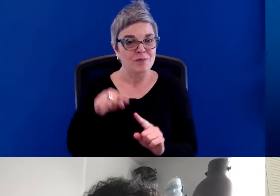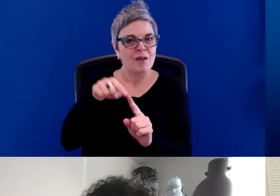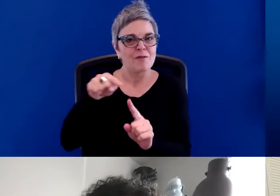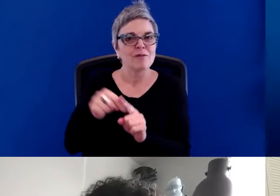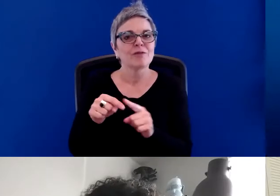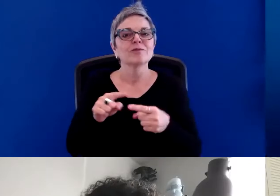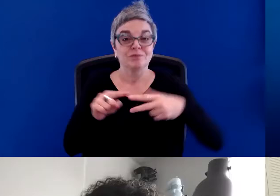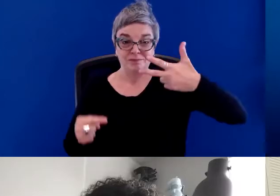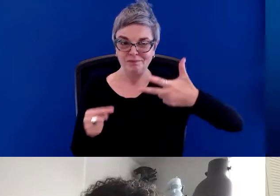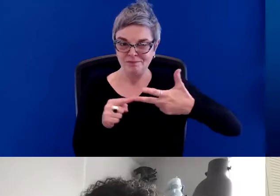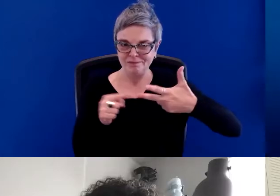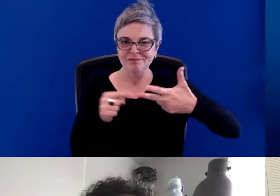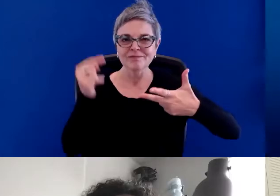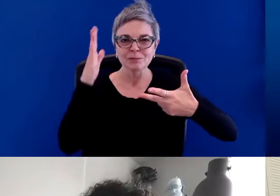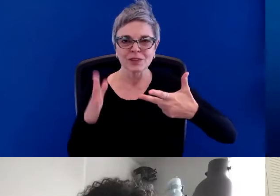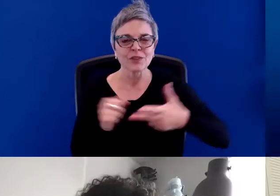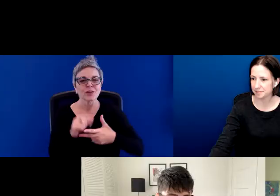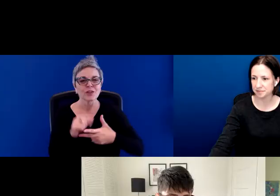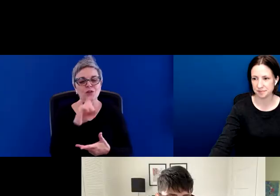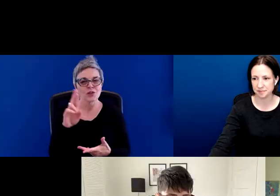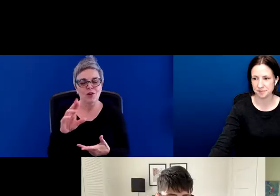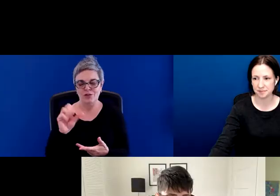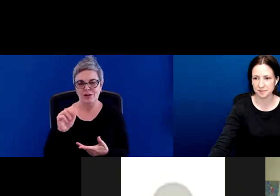who Milena will introduce for us.